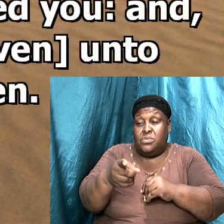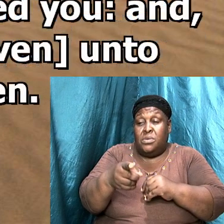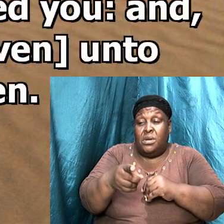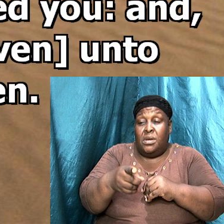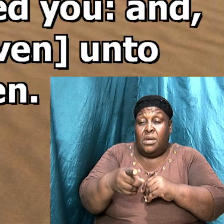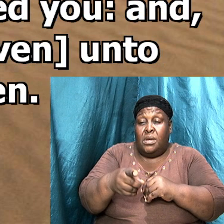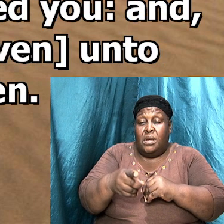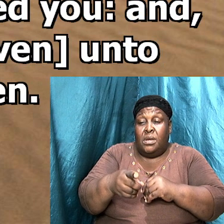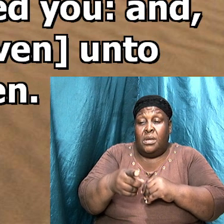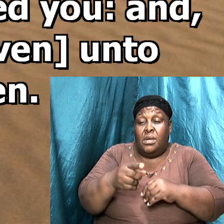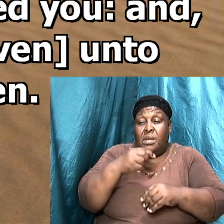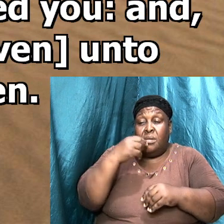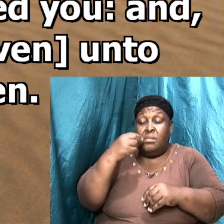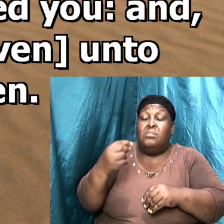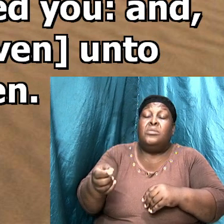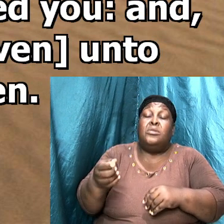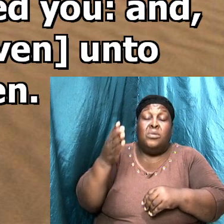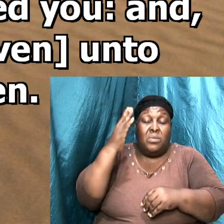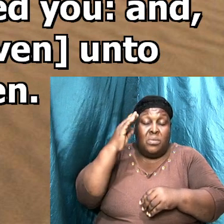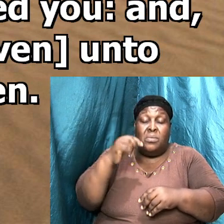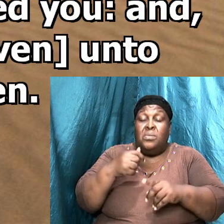you always.